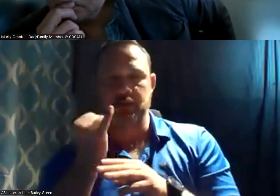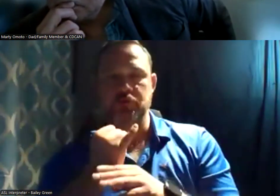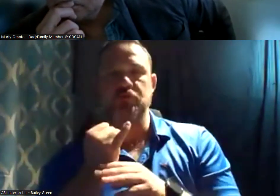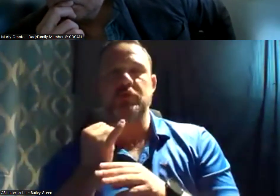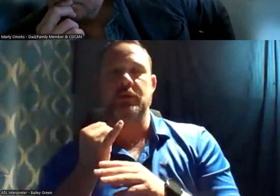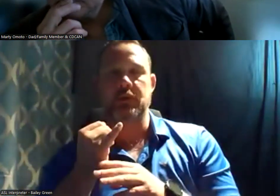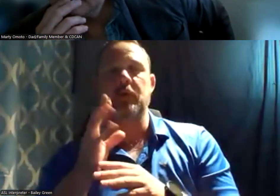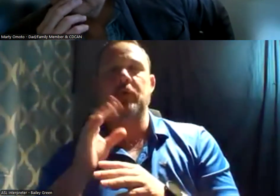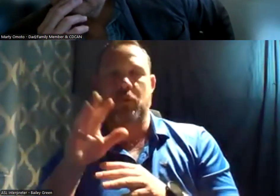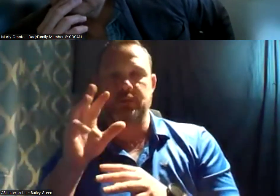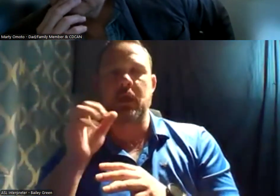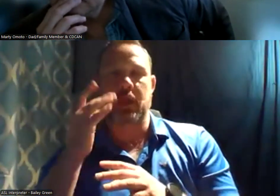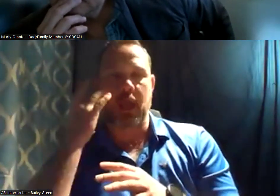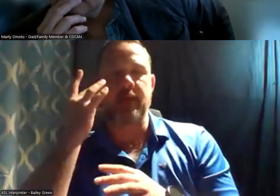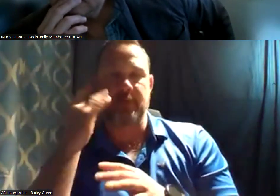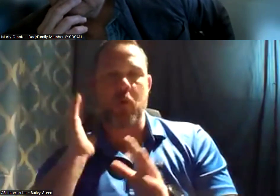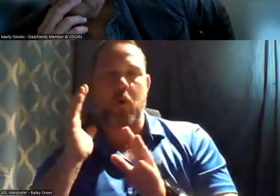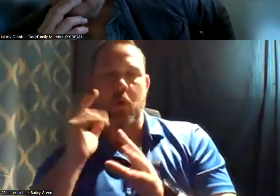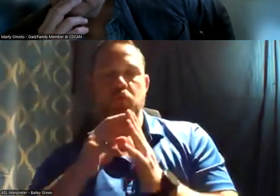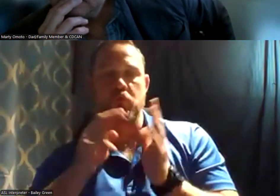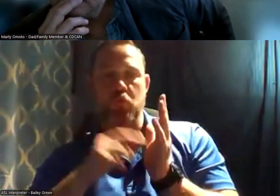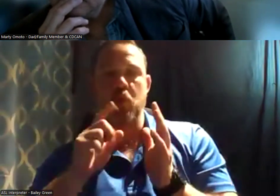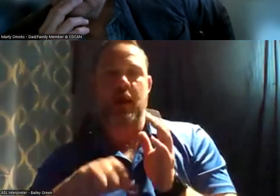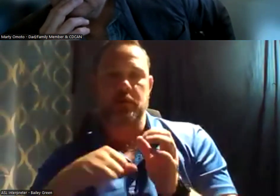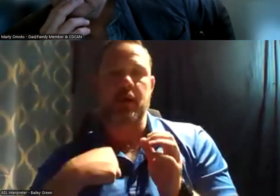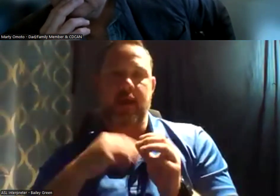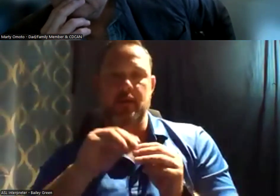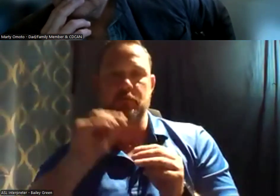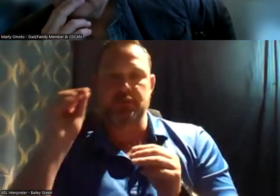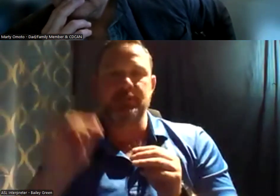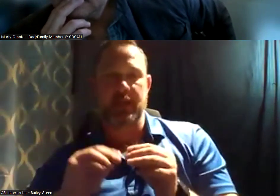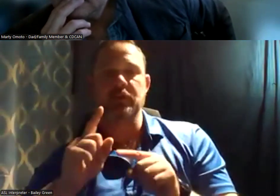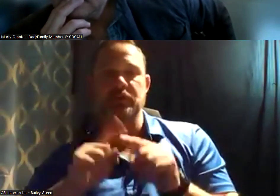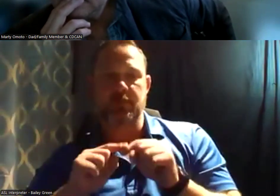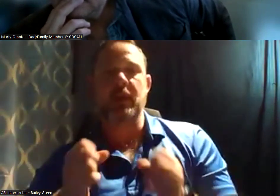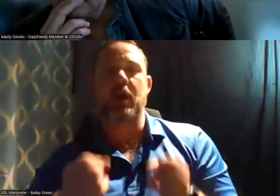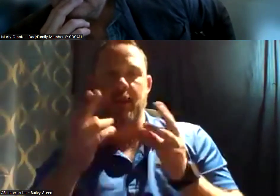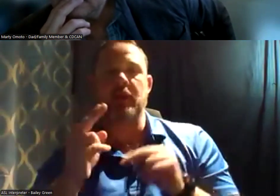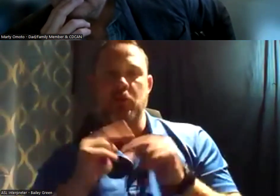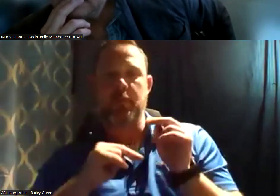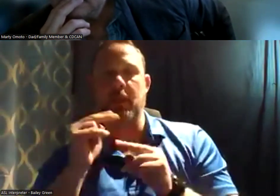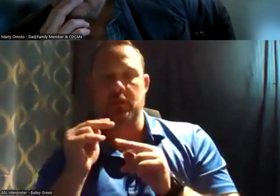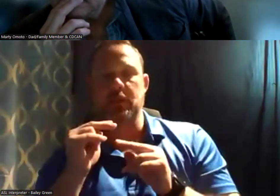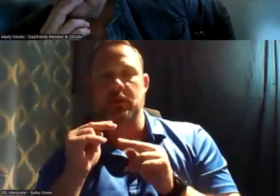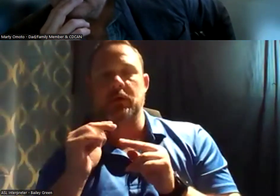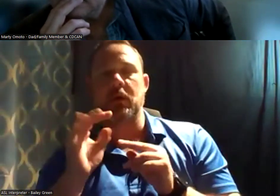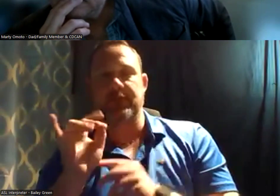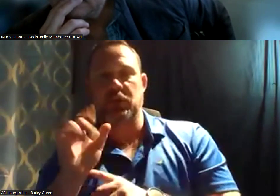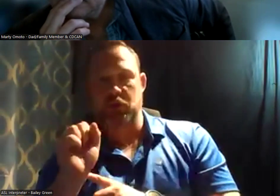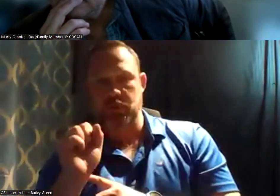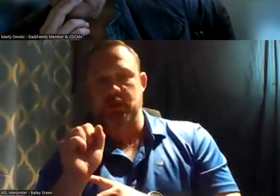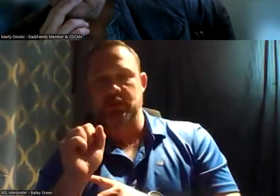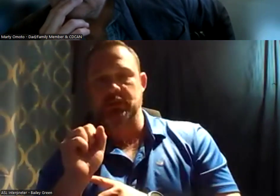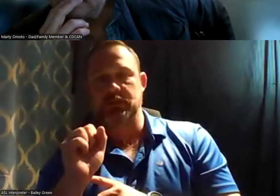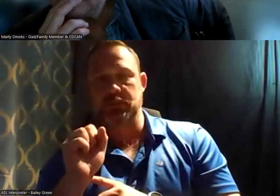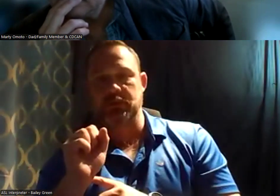in California a rule, where you had to dedicate such a percentage, depending on how many you were building, of units to